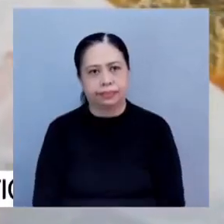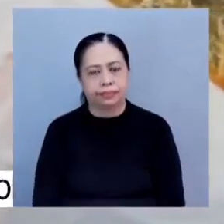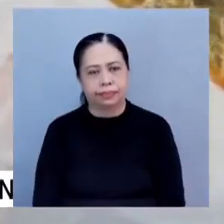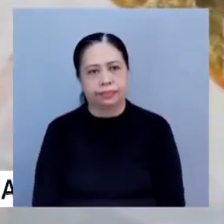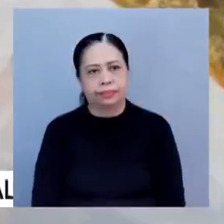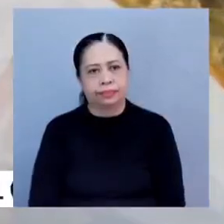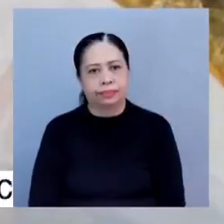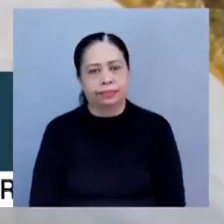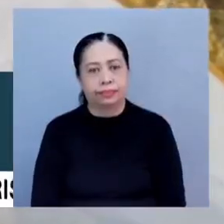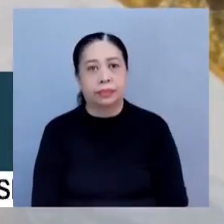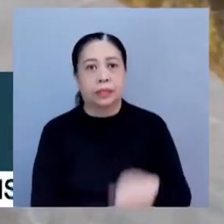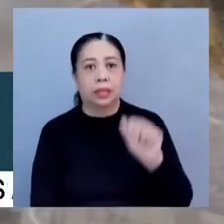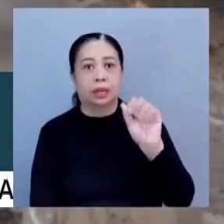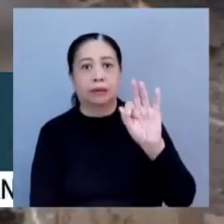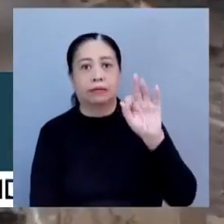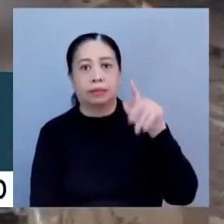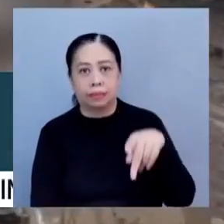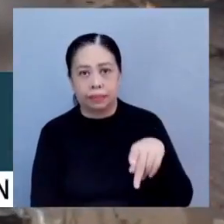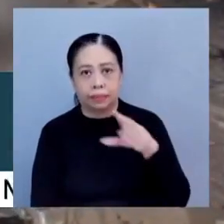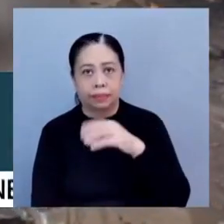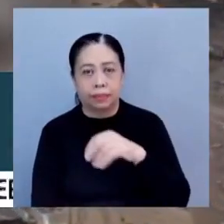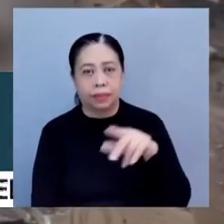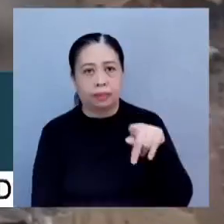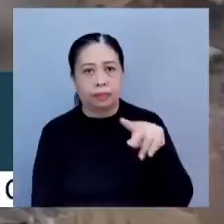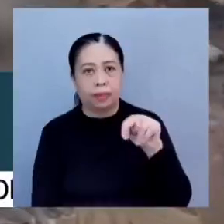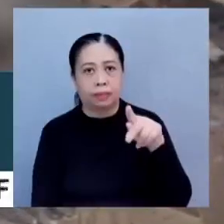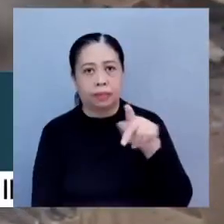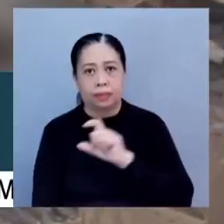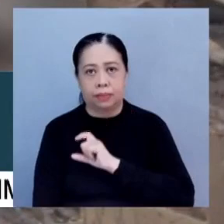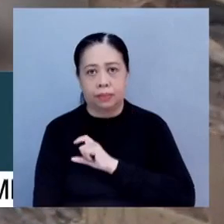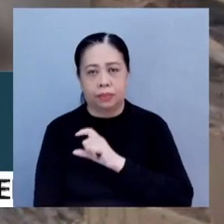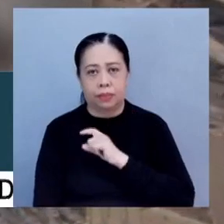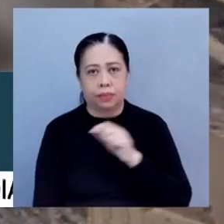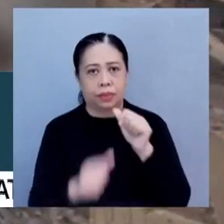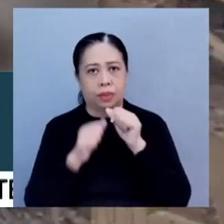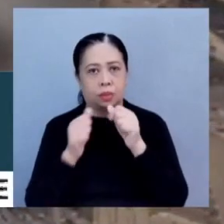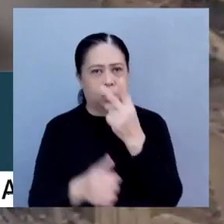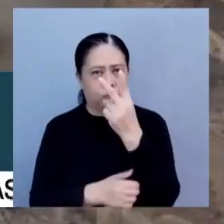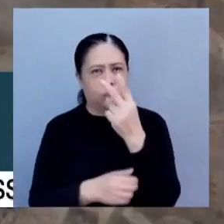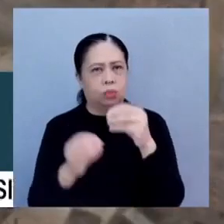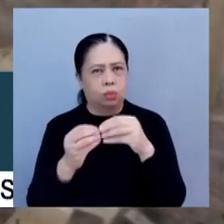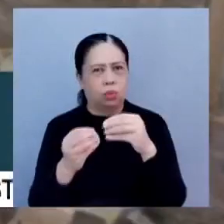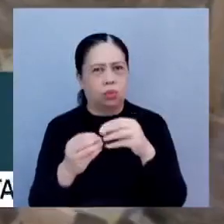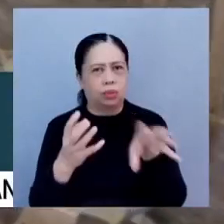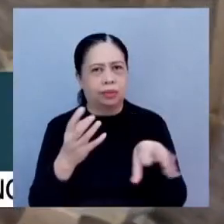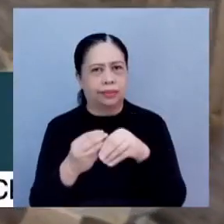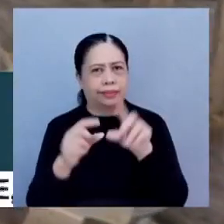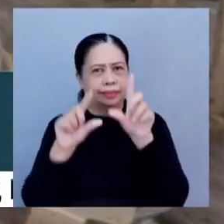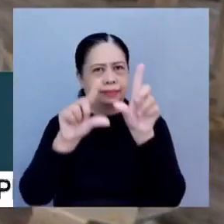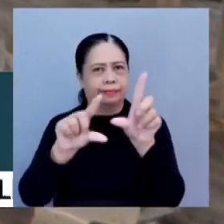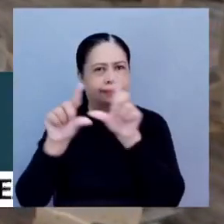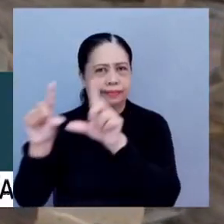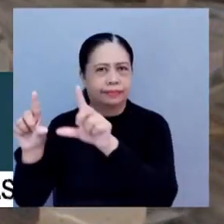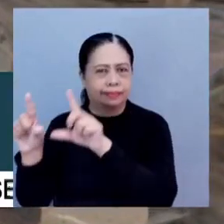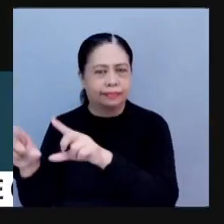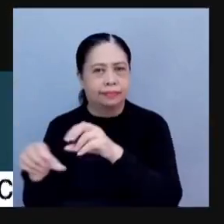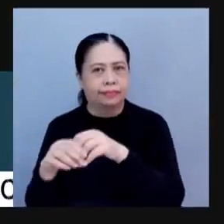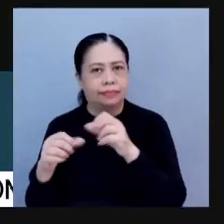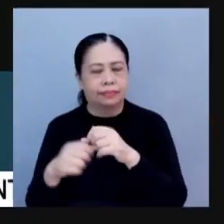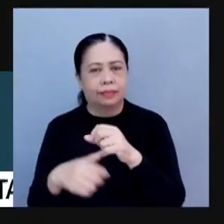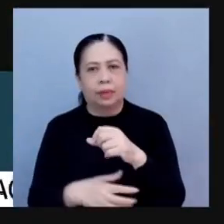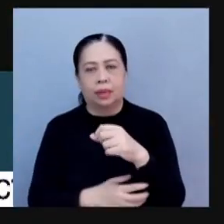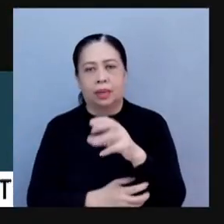Armed forces of the Philippines and the Philippine National Police announced two more potential persons of interest in the Mindanao